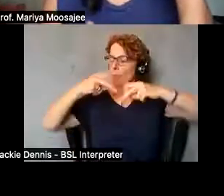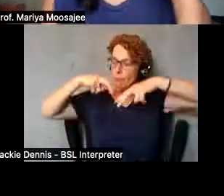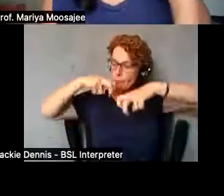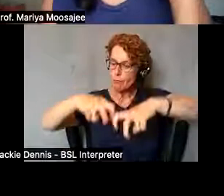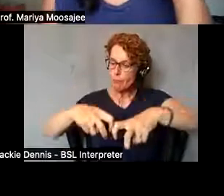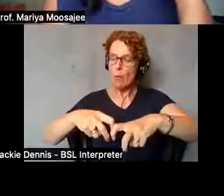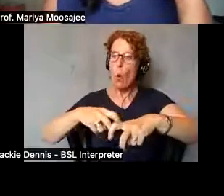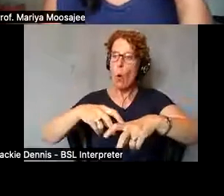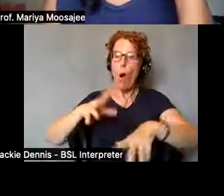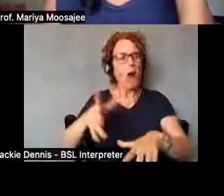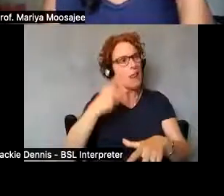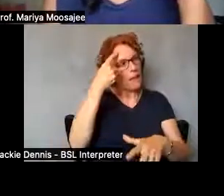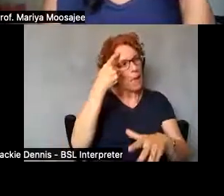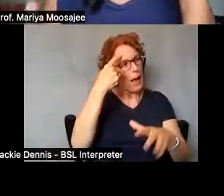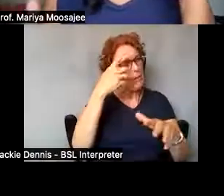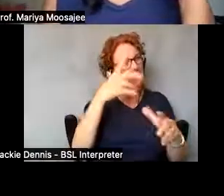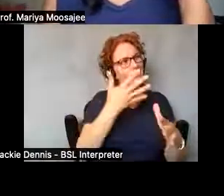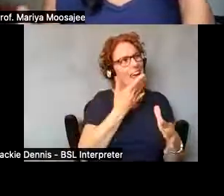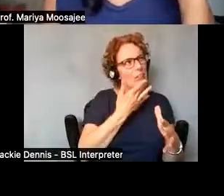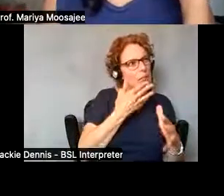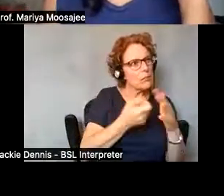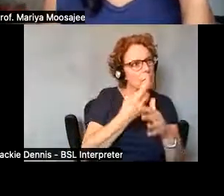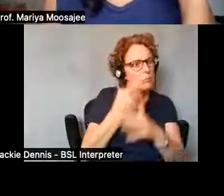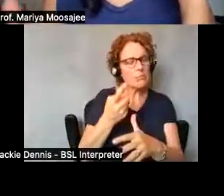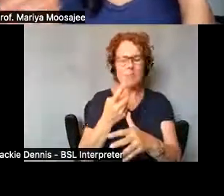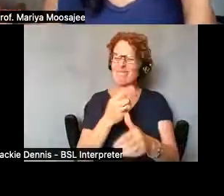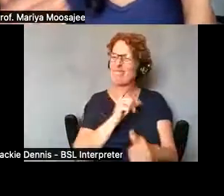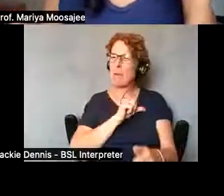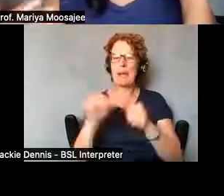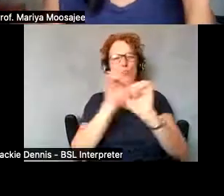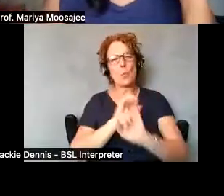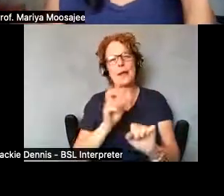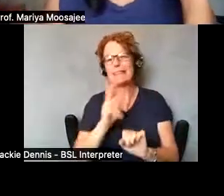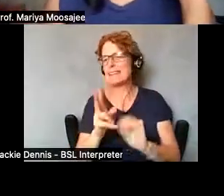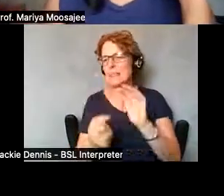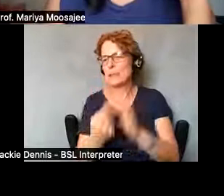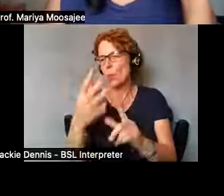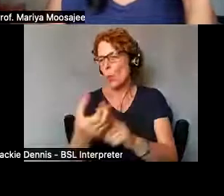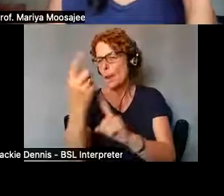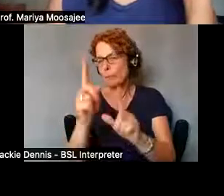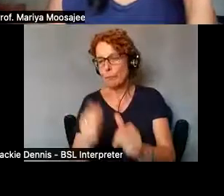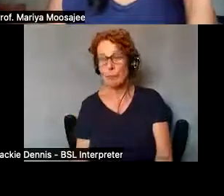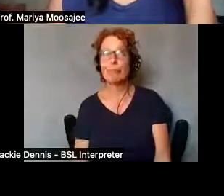the standard errors, etc., it's always best to wait to see what those outcomes are.